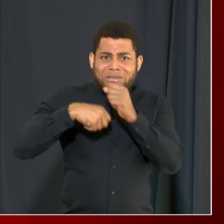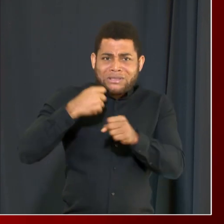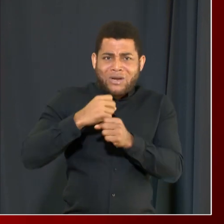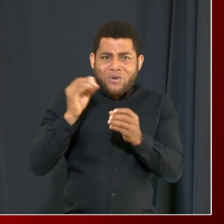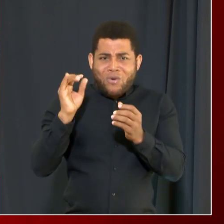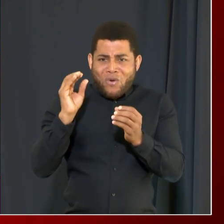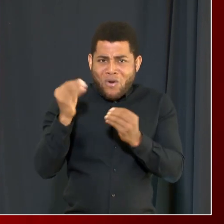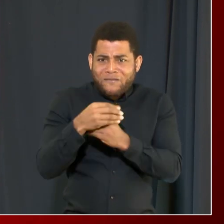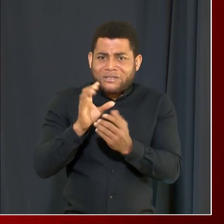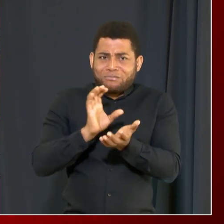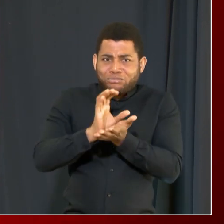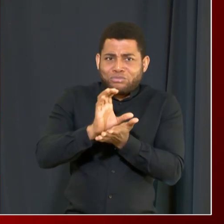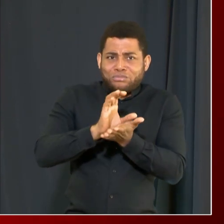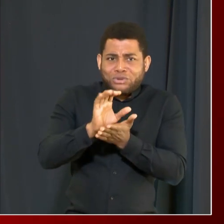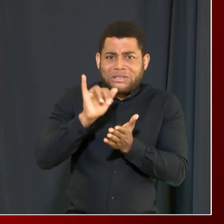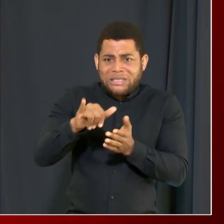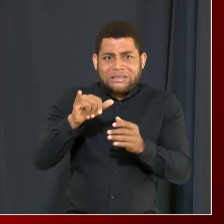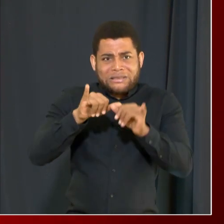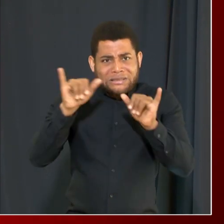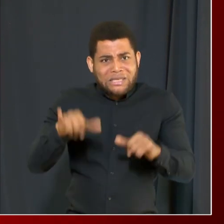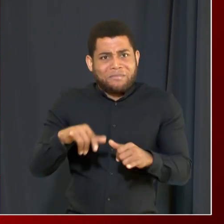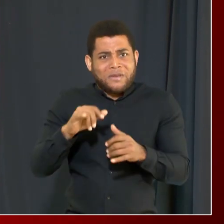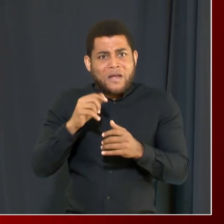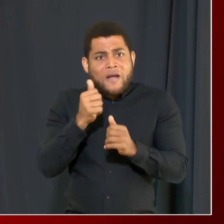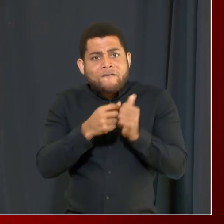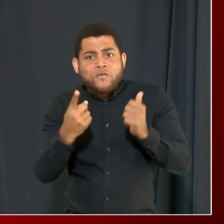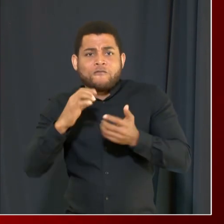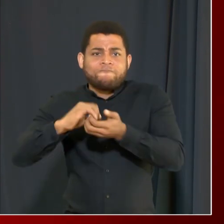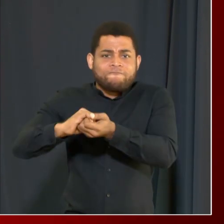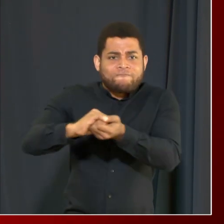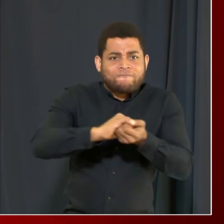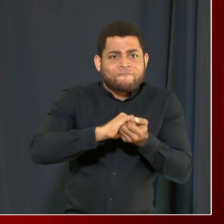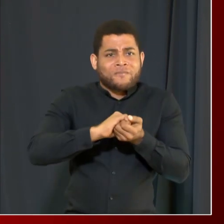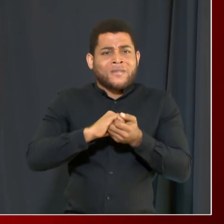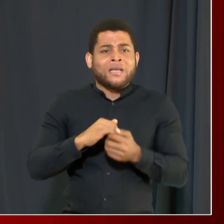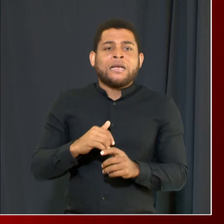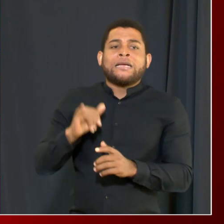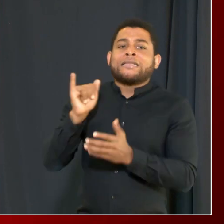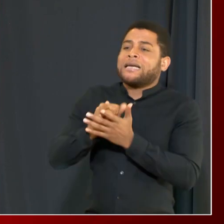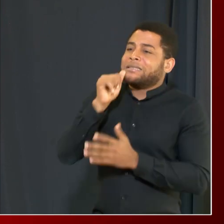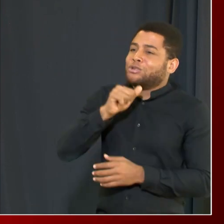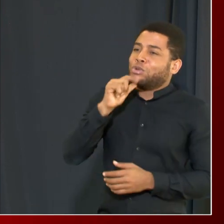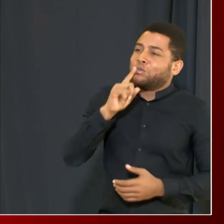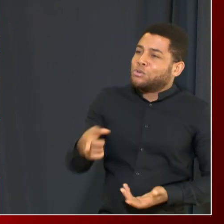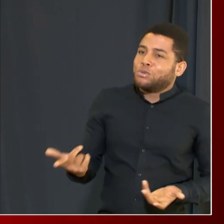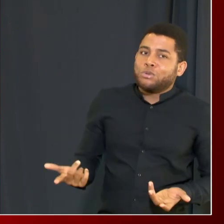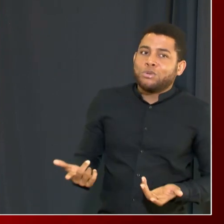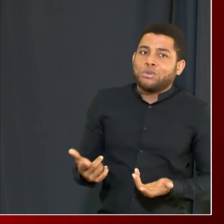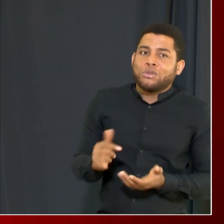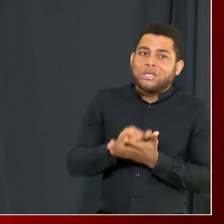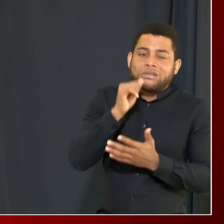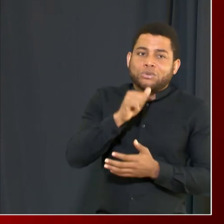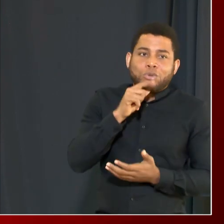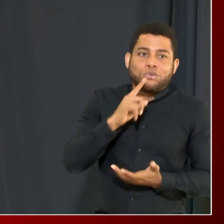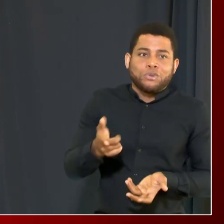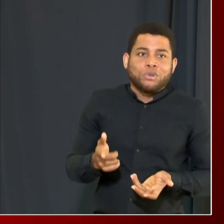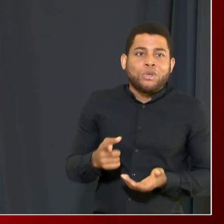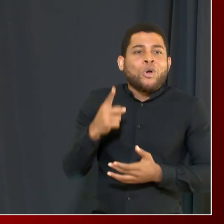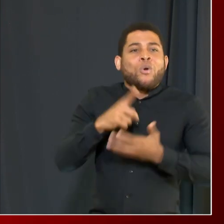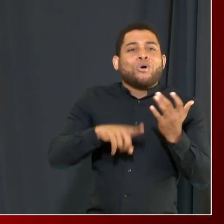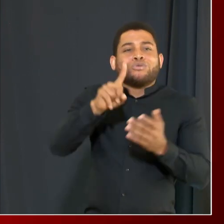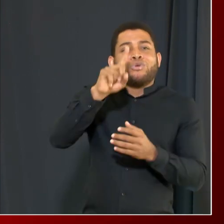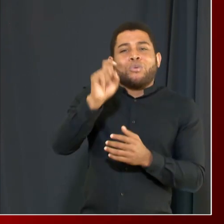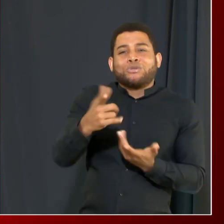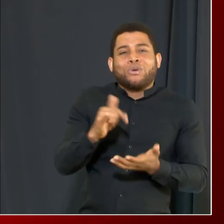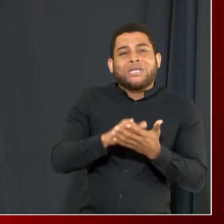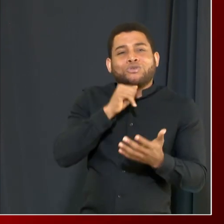pushing this ecosystem. Everybody has to come together. That's not true. Okay. That's not true. So what's your question? That's not true.